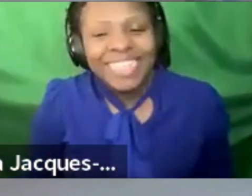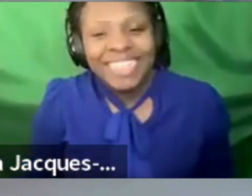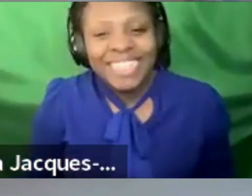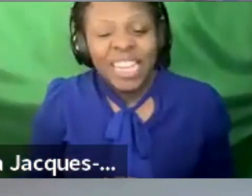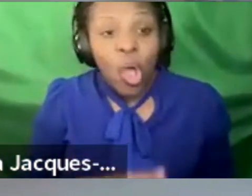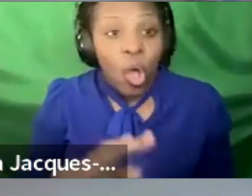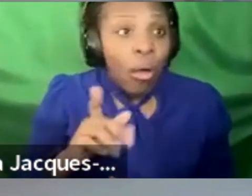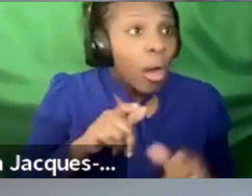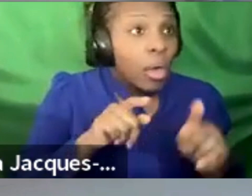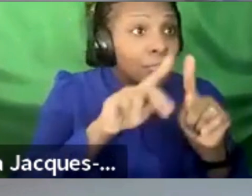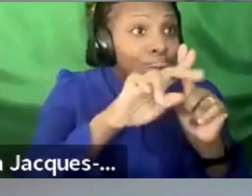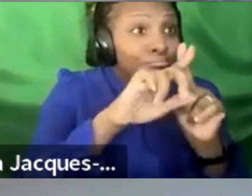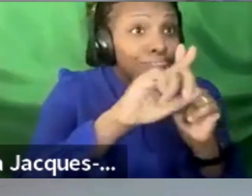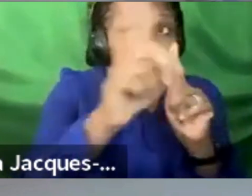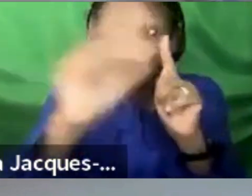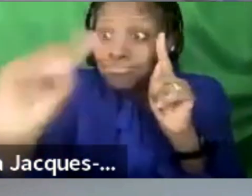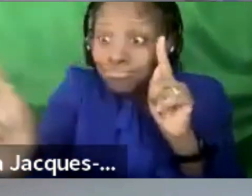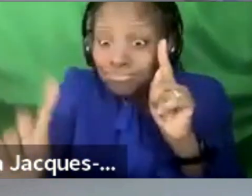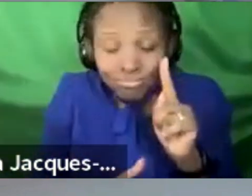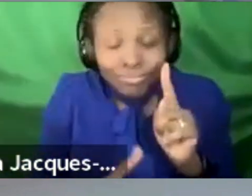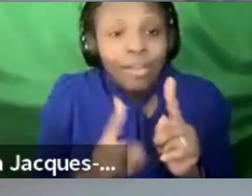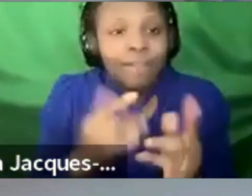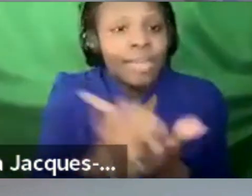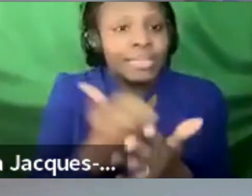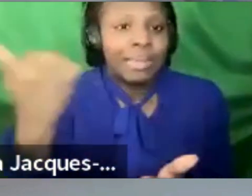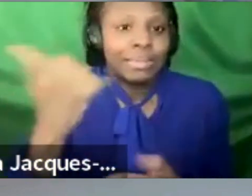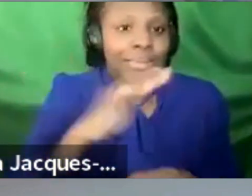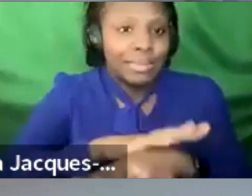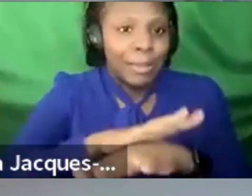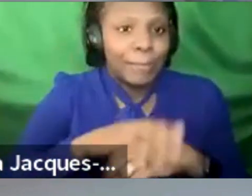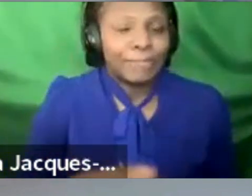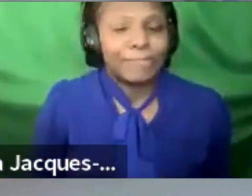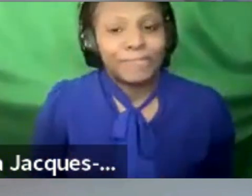Getting everywhere with these is great fun. And so